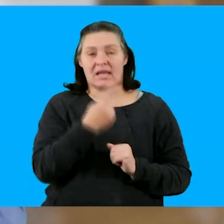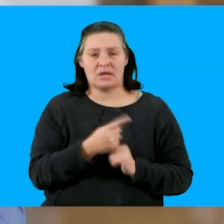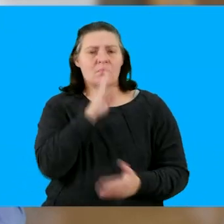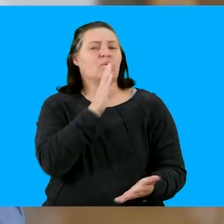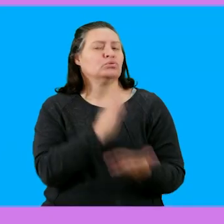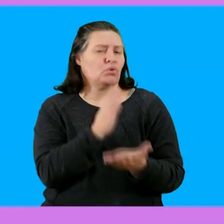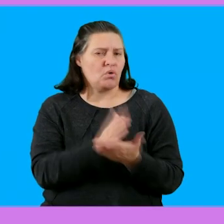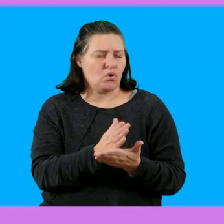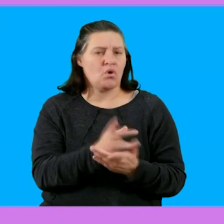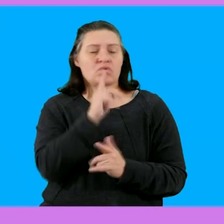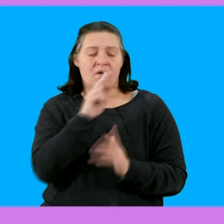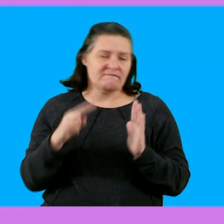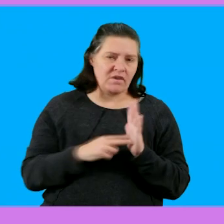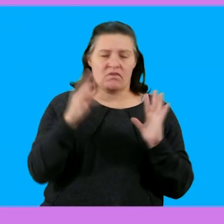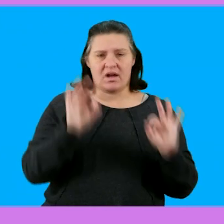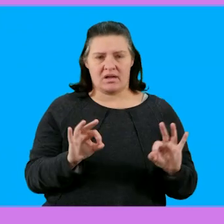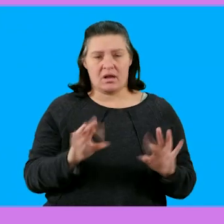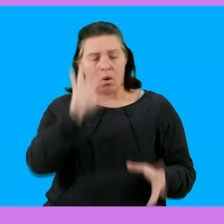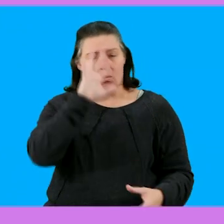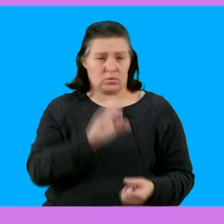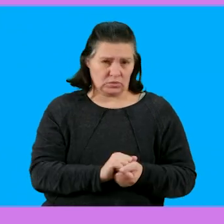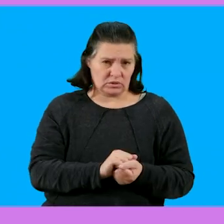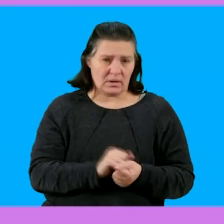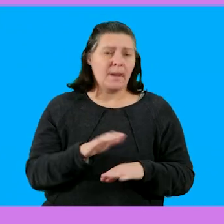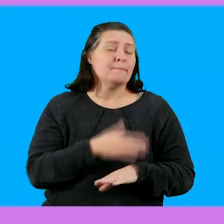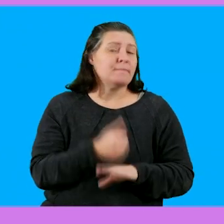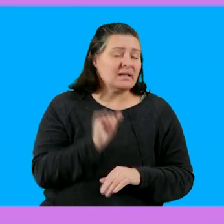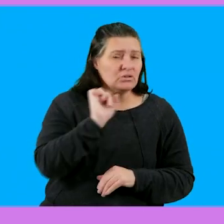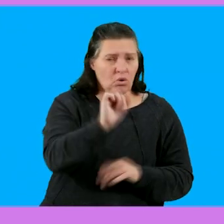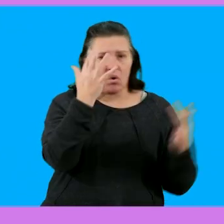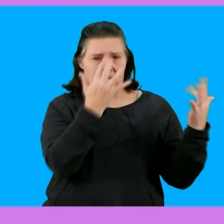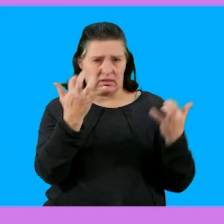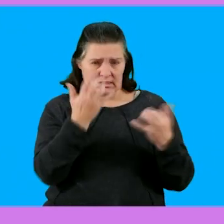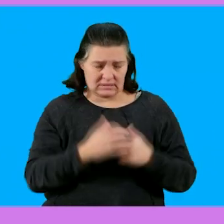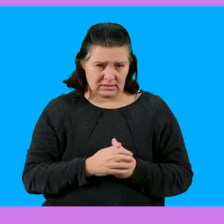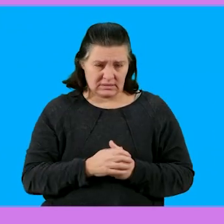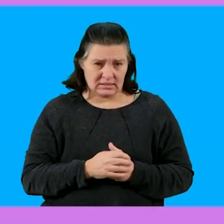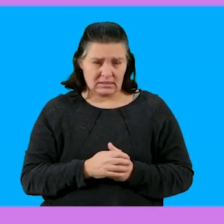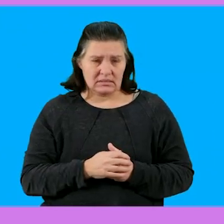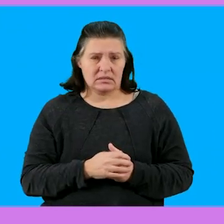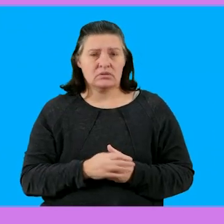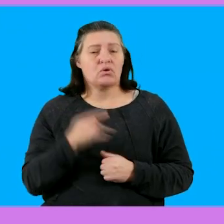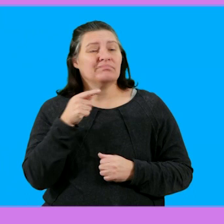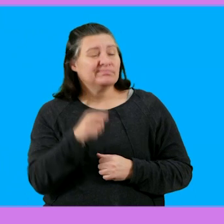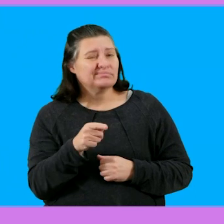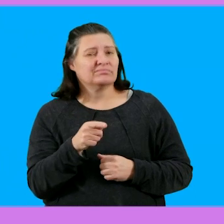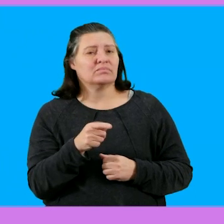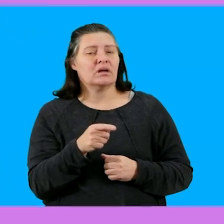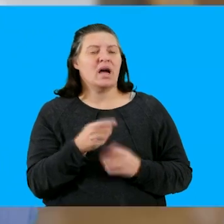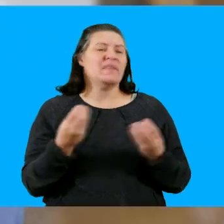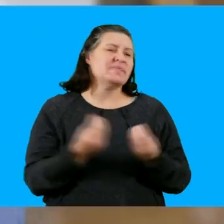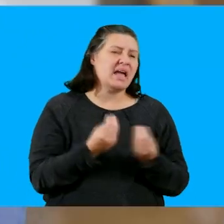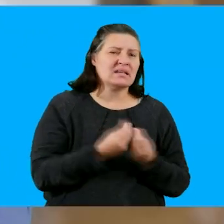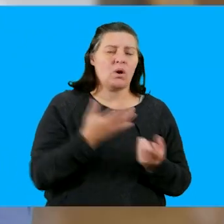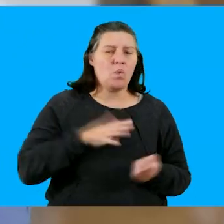here, ensure that you verify or conclude based on your calculation. All right, so those are